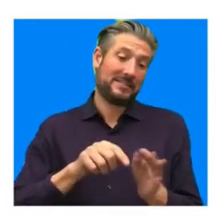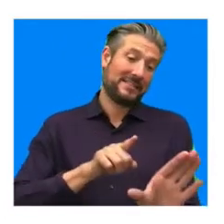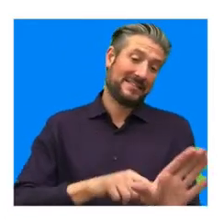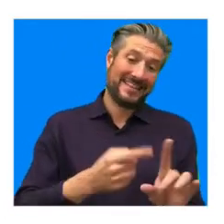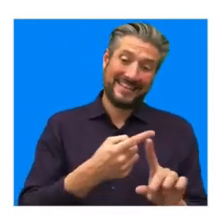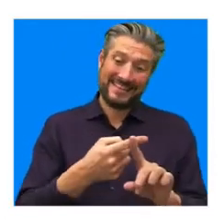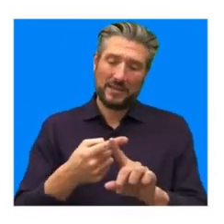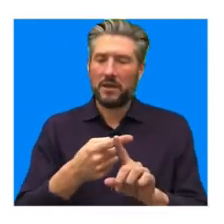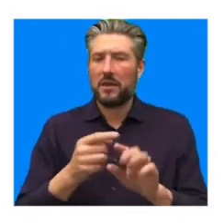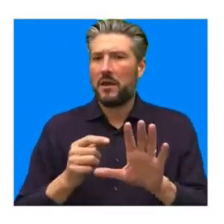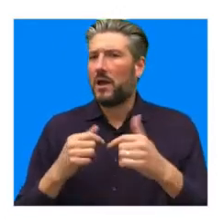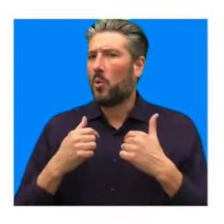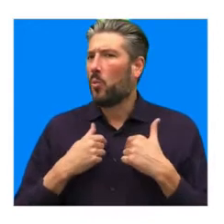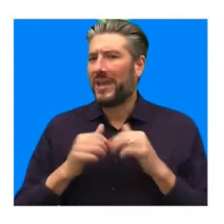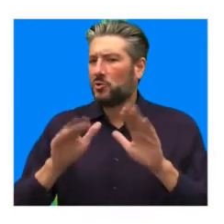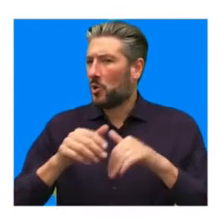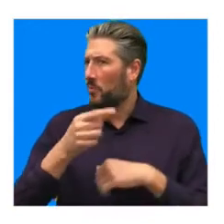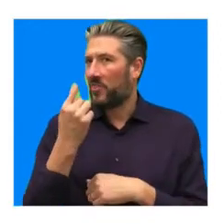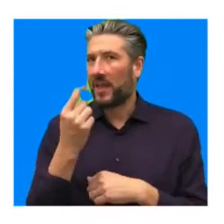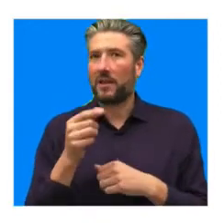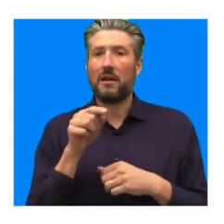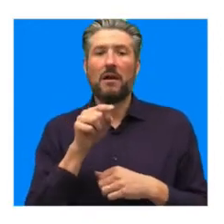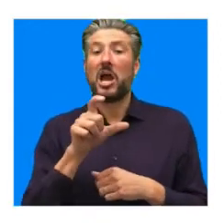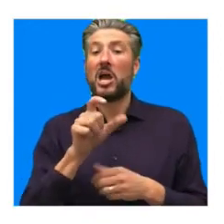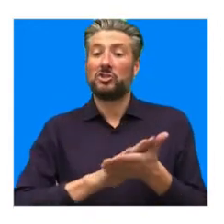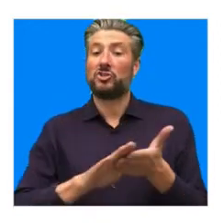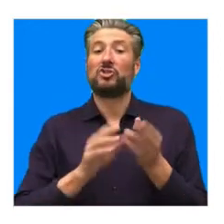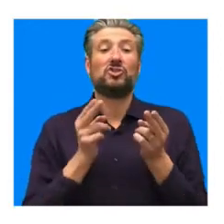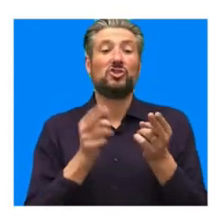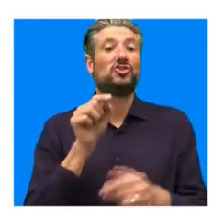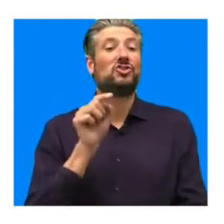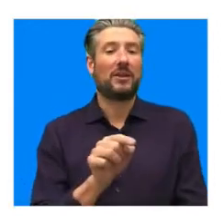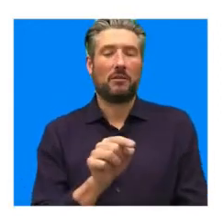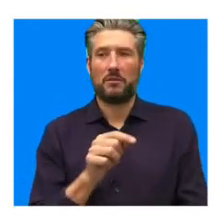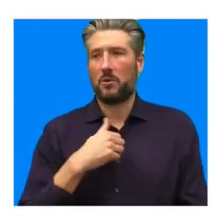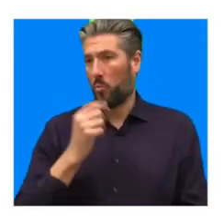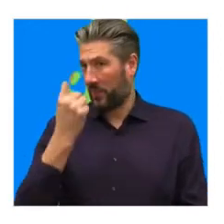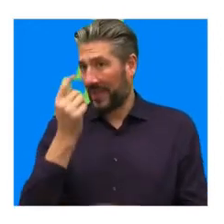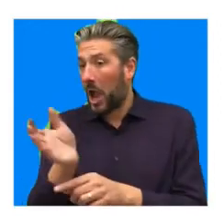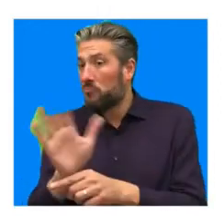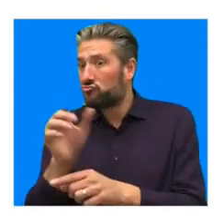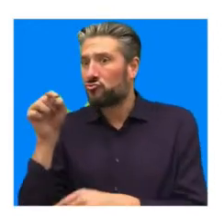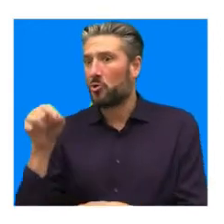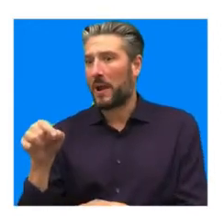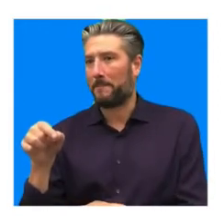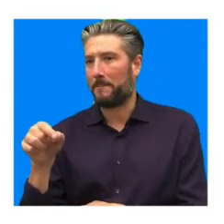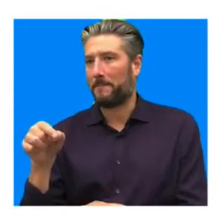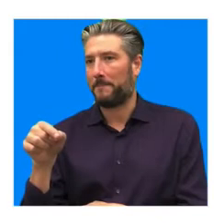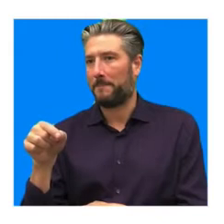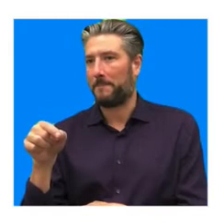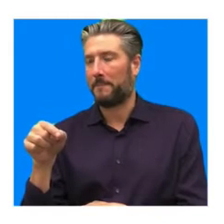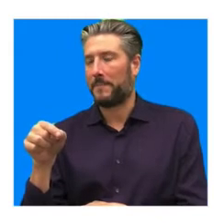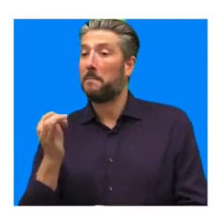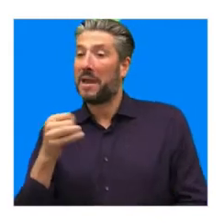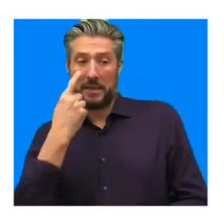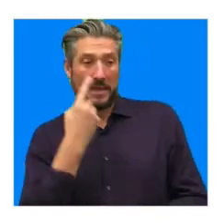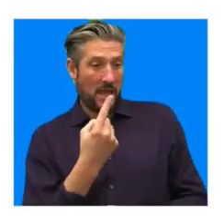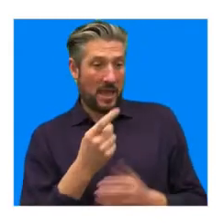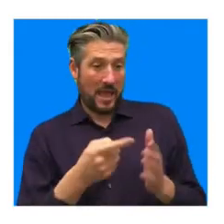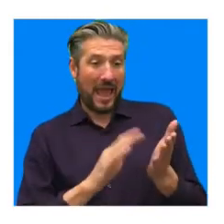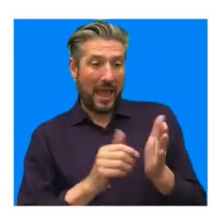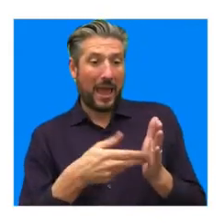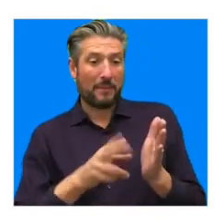programs. So someone says, there's this great show, you'd love it. It's on Amazon Prime, and I go to Amazon Prime and it doesn't have AD. That's a problem.